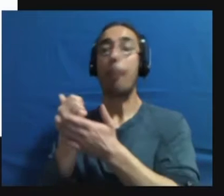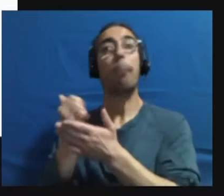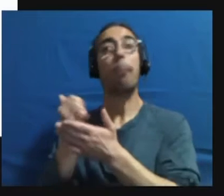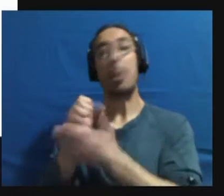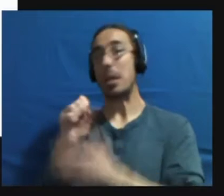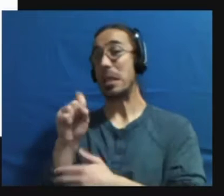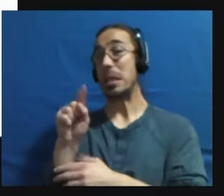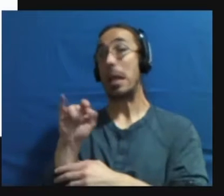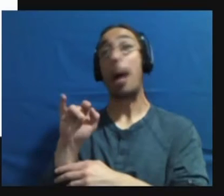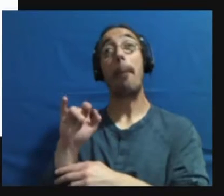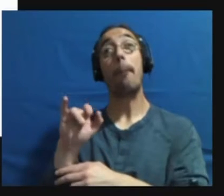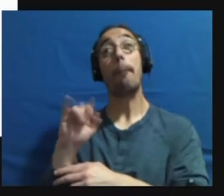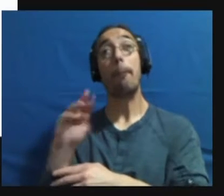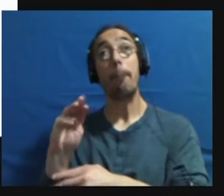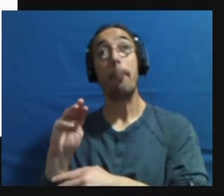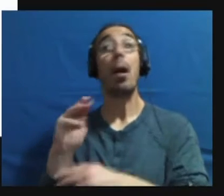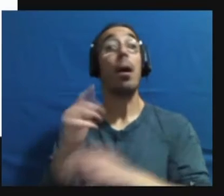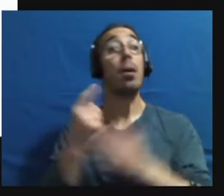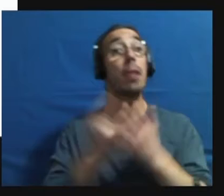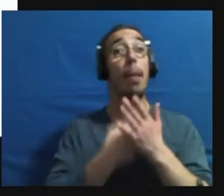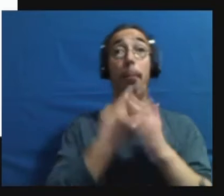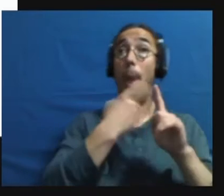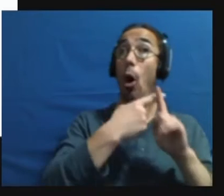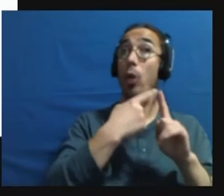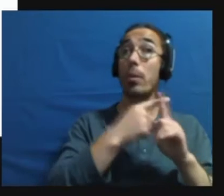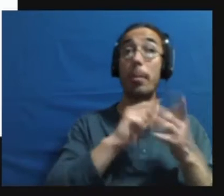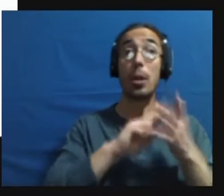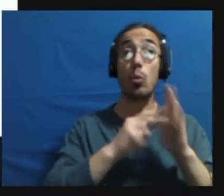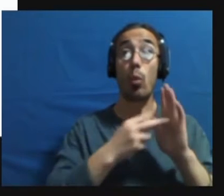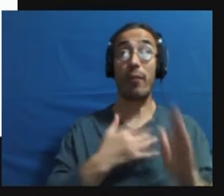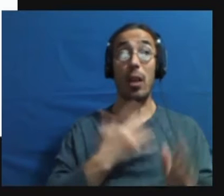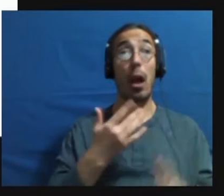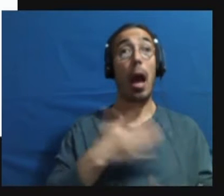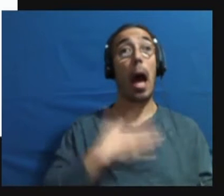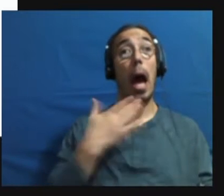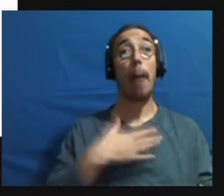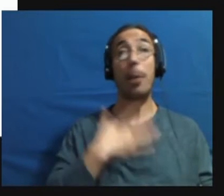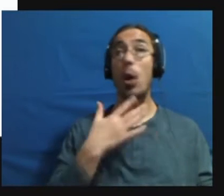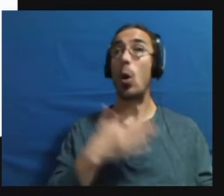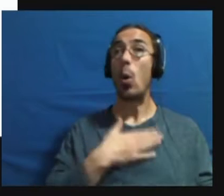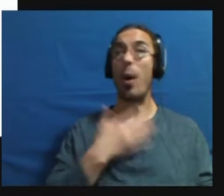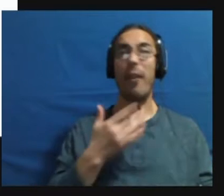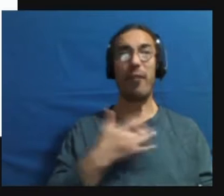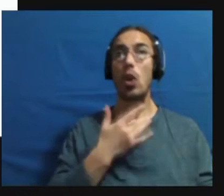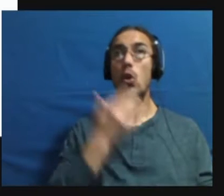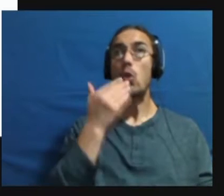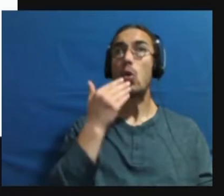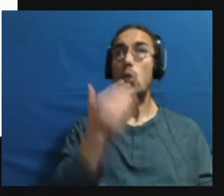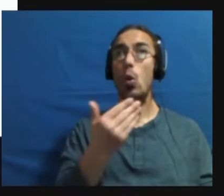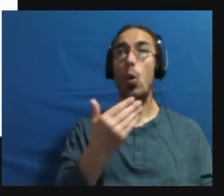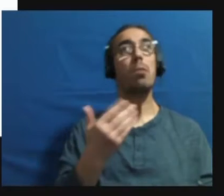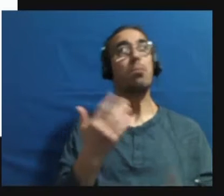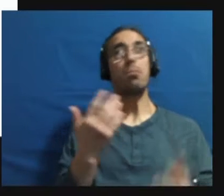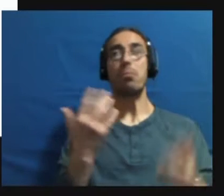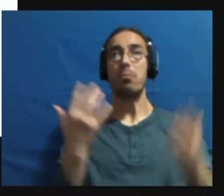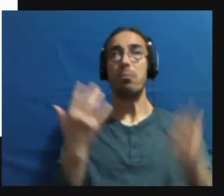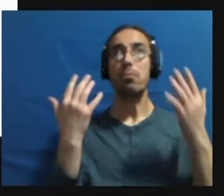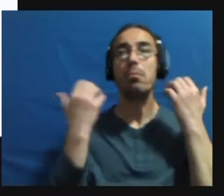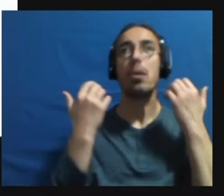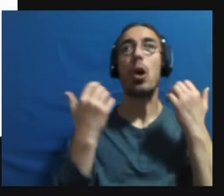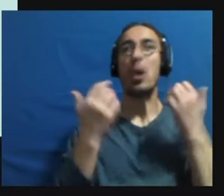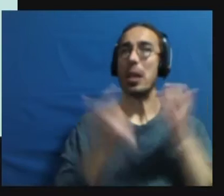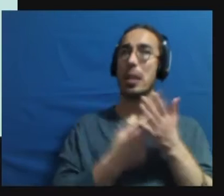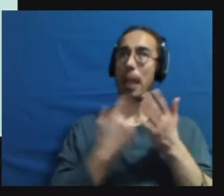when we're feeling good, when we're feeling happy, when we just are feeling an overflow of joy.